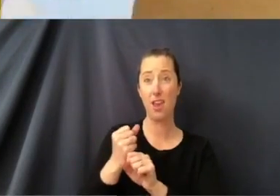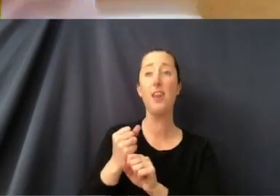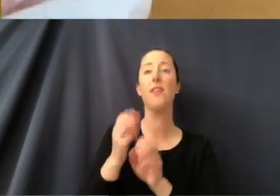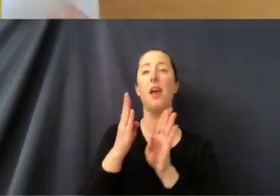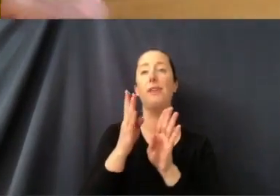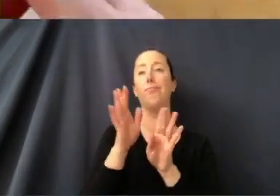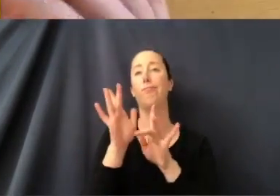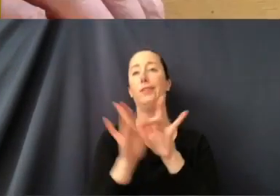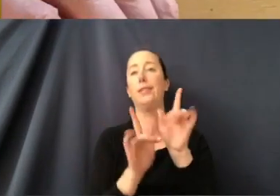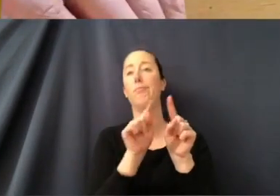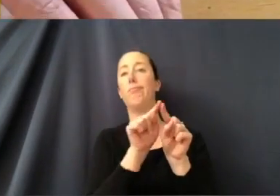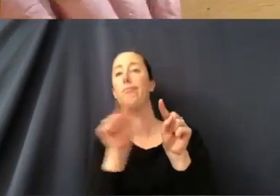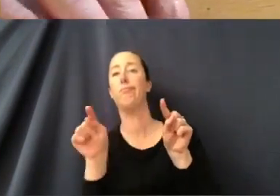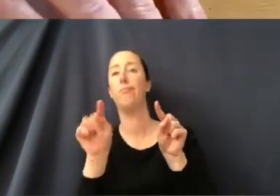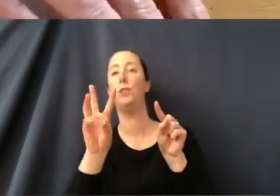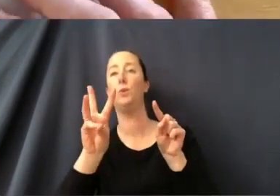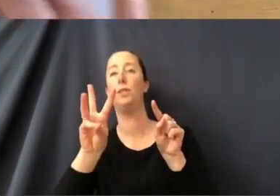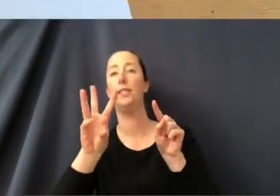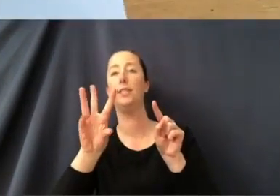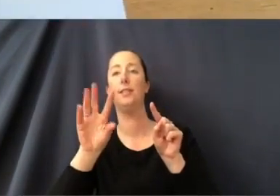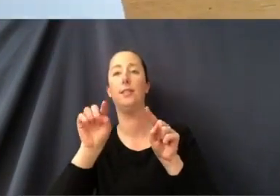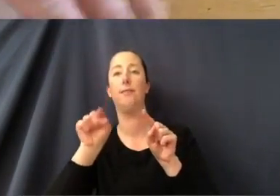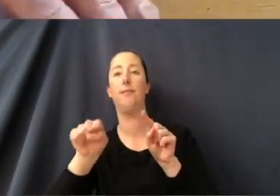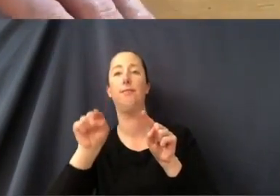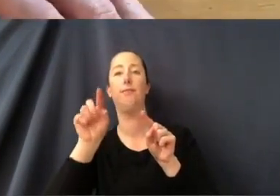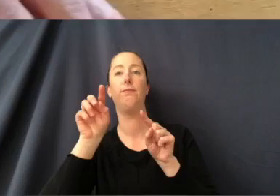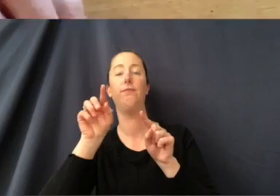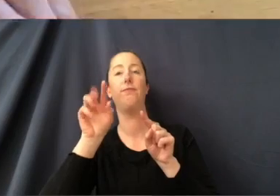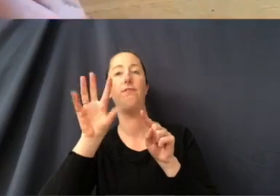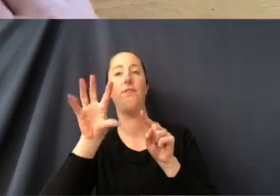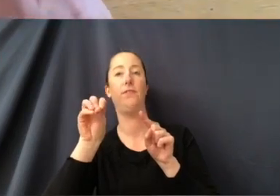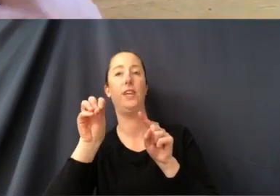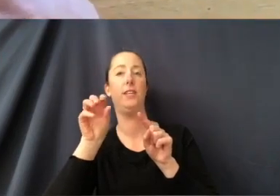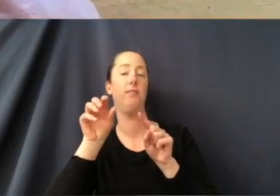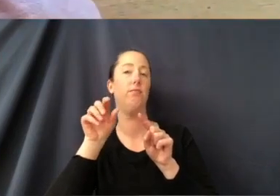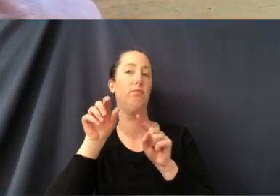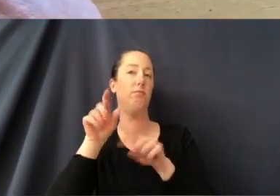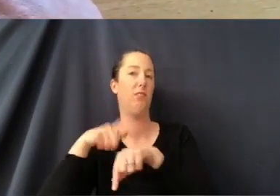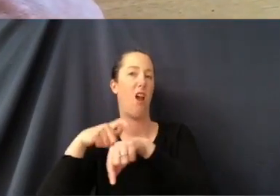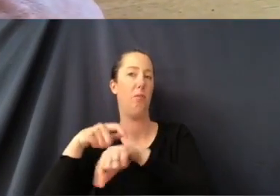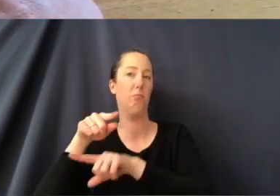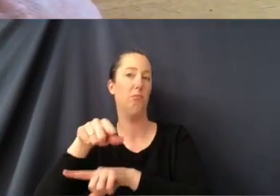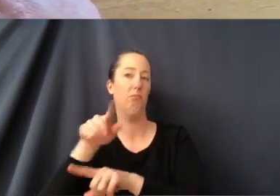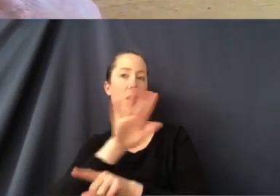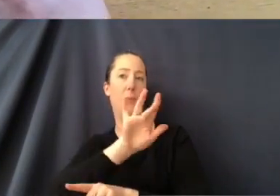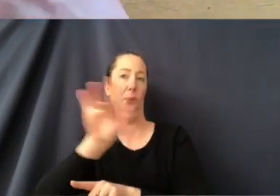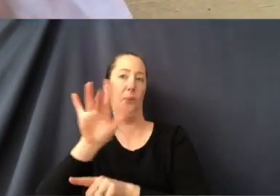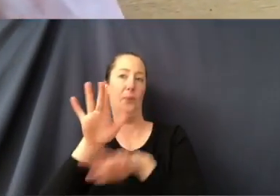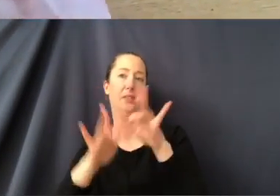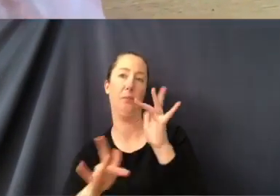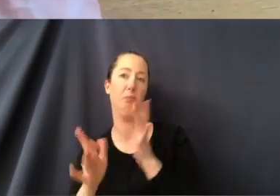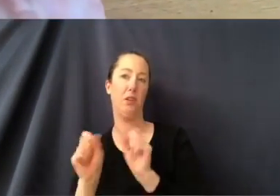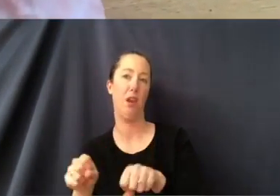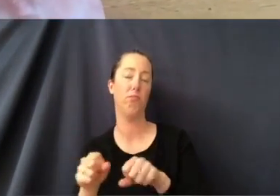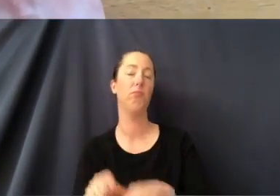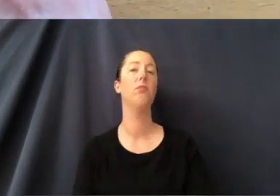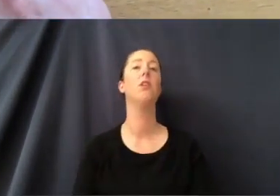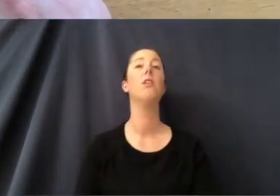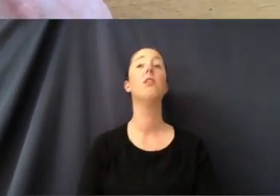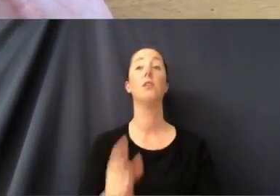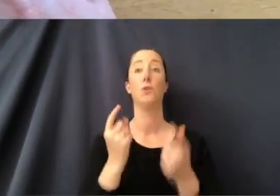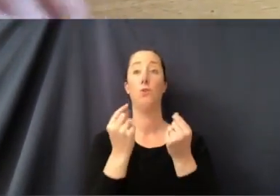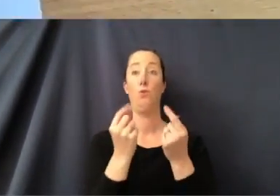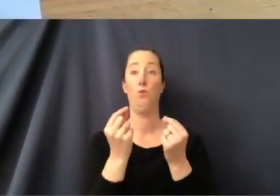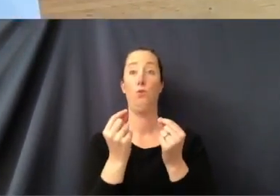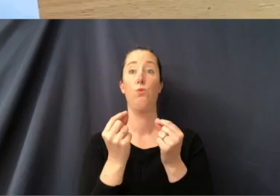6:50 and you can meet Miss Wisa and myself showing you how to use one. You're going to need to make a square. Most of the